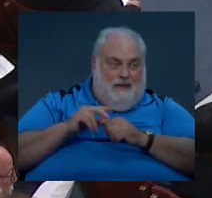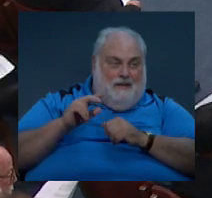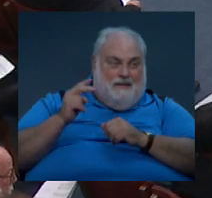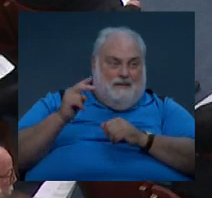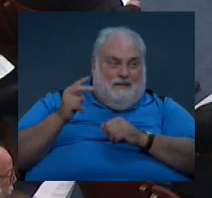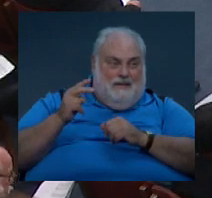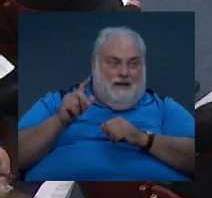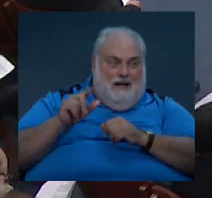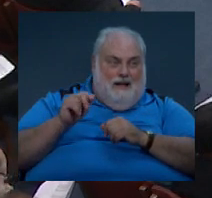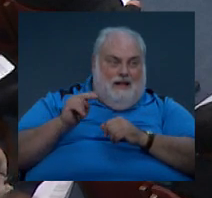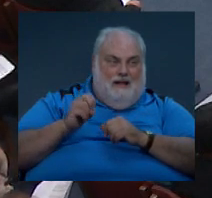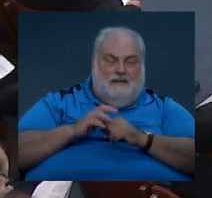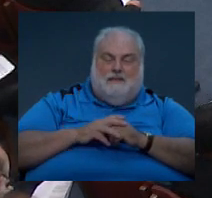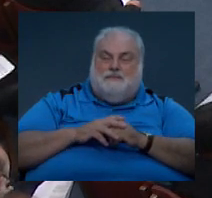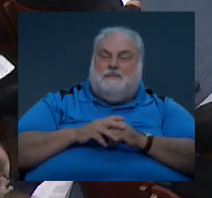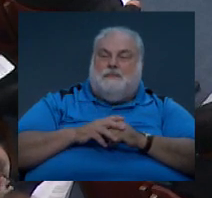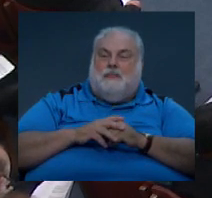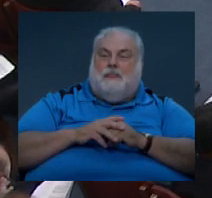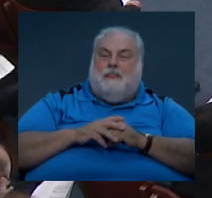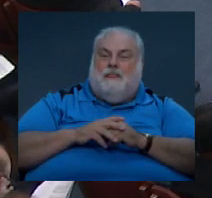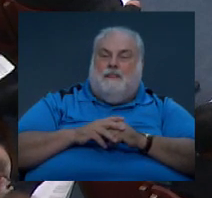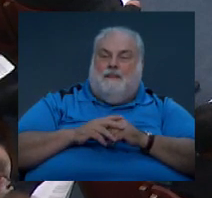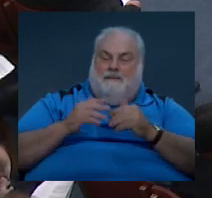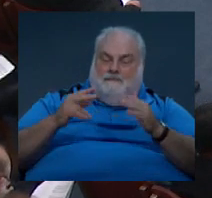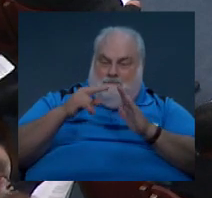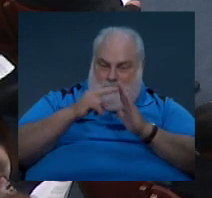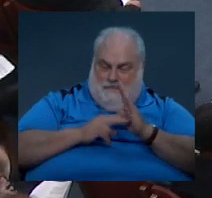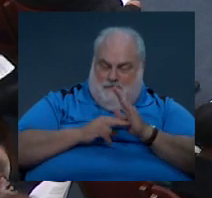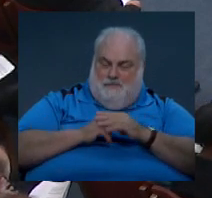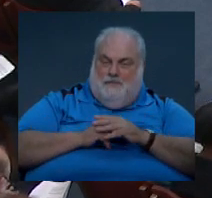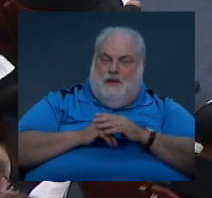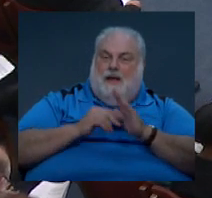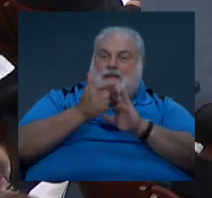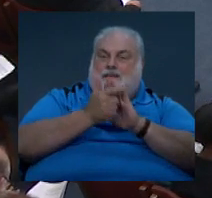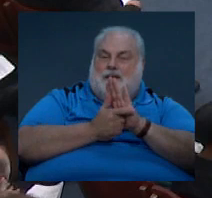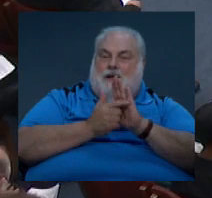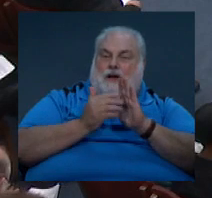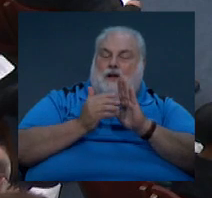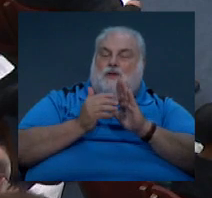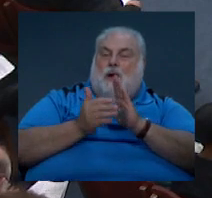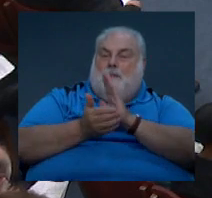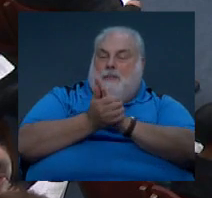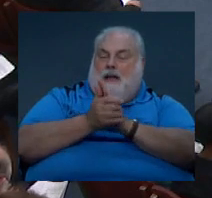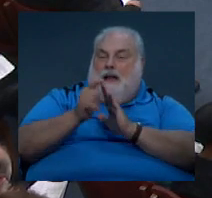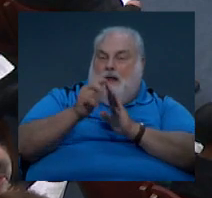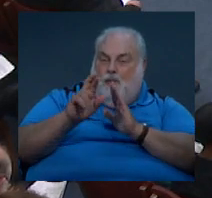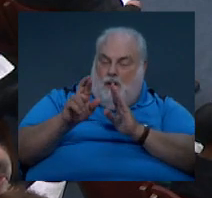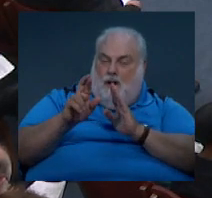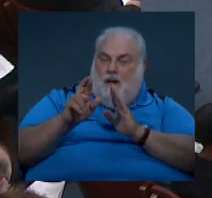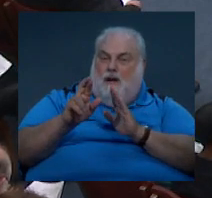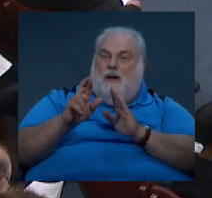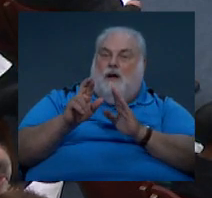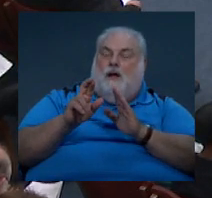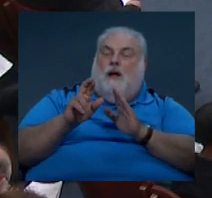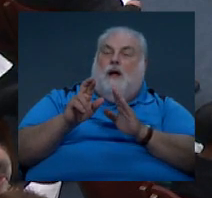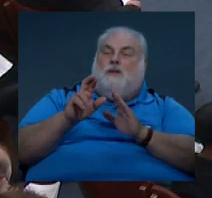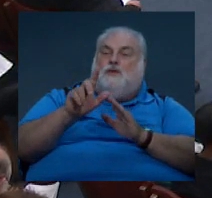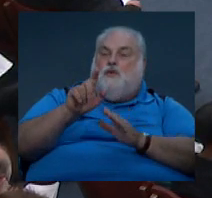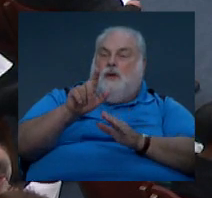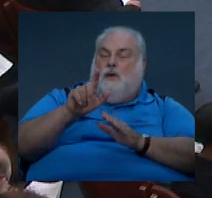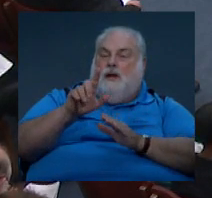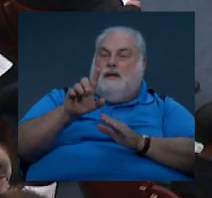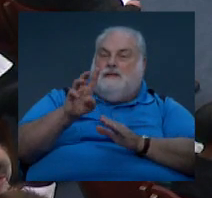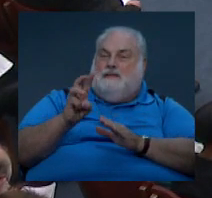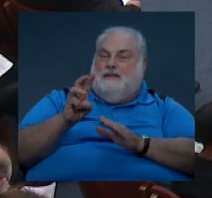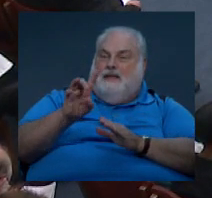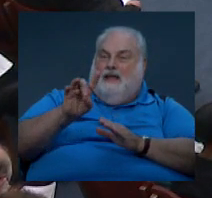Okay. Motion passes. Second reading. An ordinance to amend Little Rock, Arkansas ordinance number 21,683